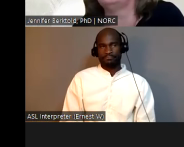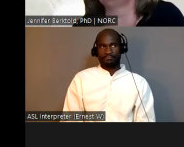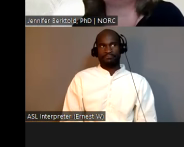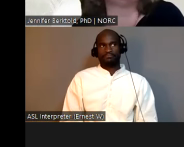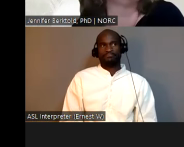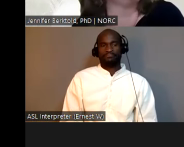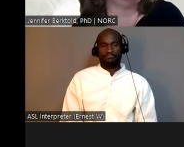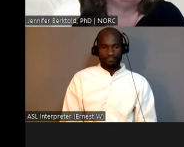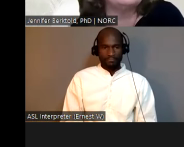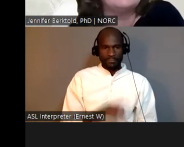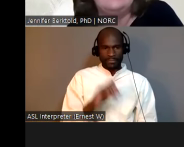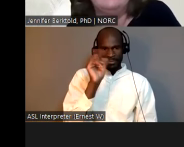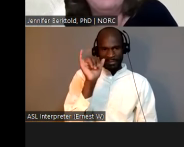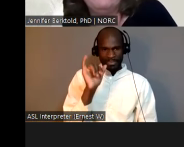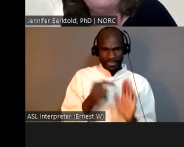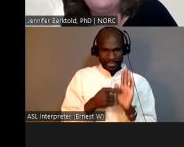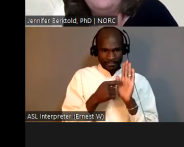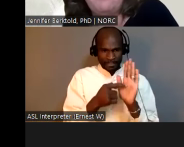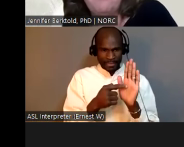I'll have to be scrolling so we can all see.